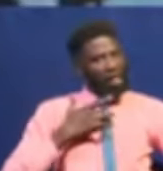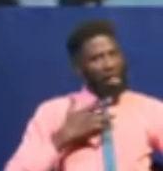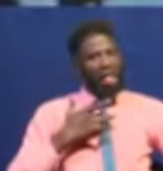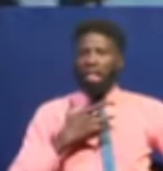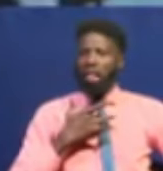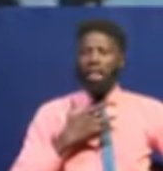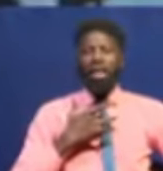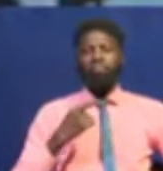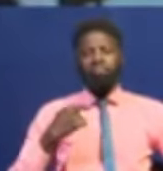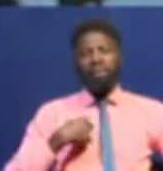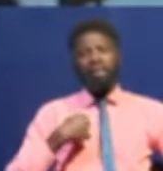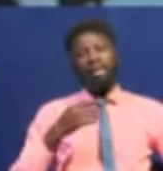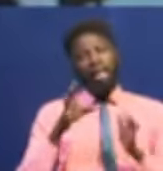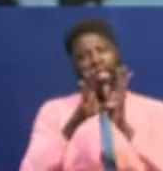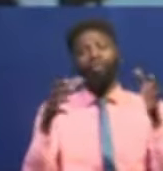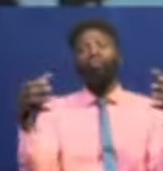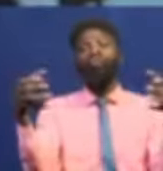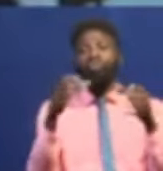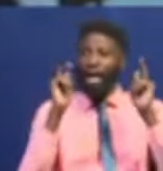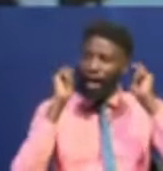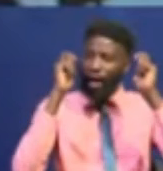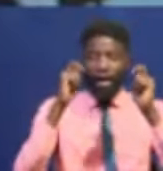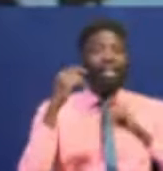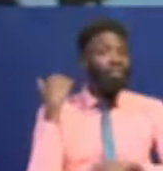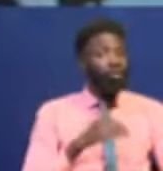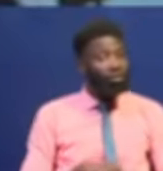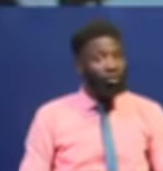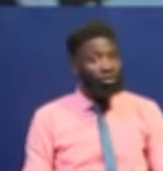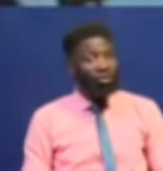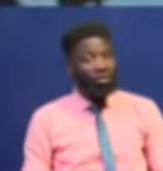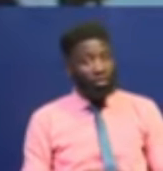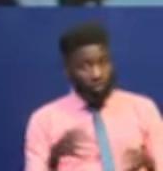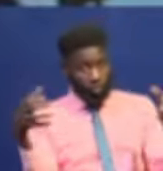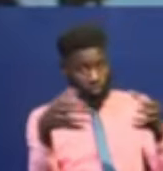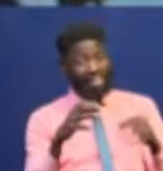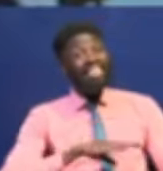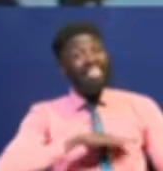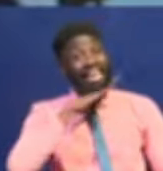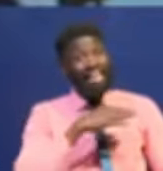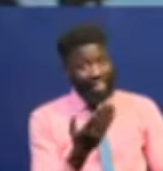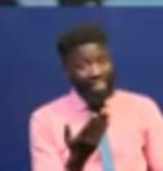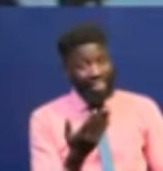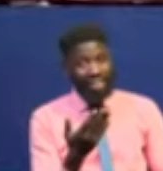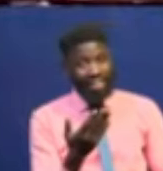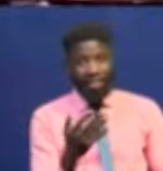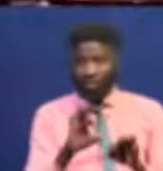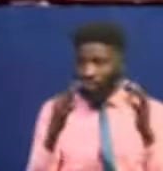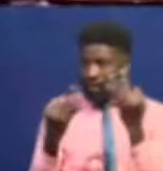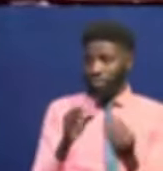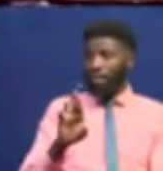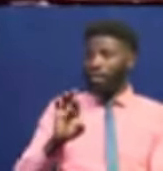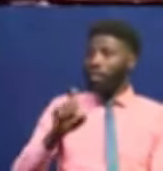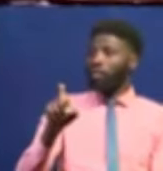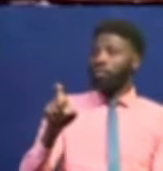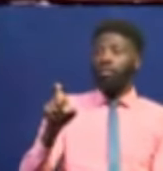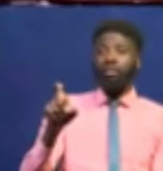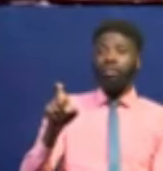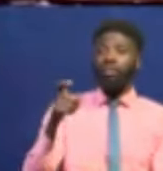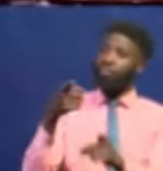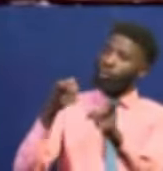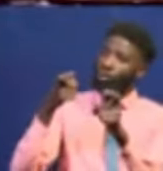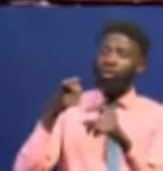I was calling the demonstrators criminals. That's not the families of the dead, Your Excellency. That is not a lot of offense. Family of Rex. Rex was